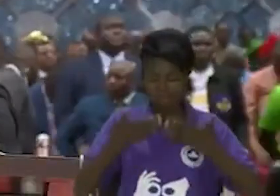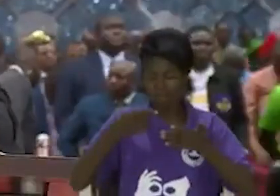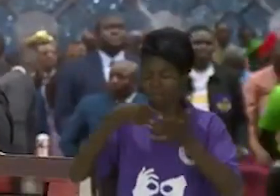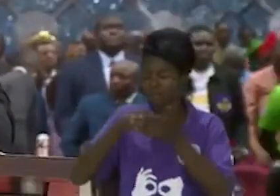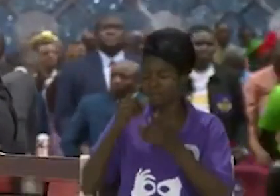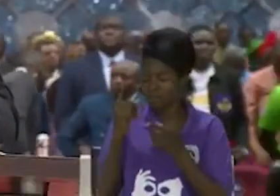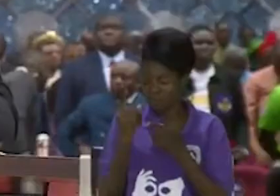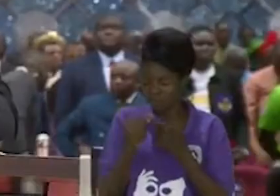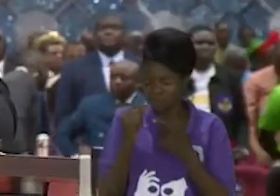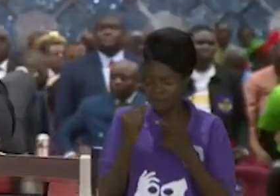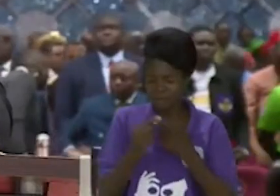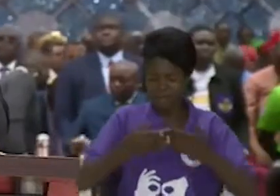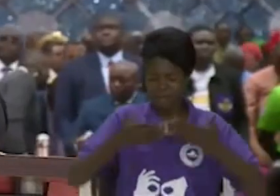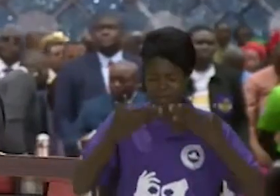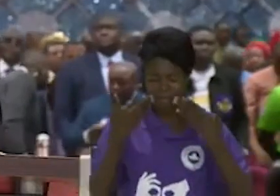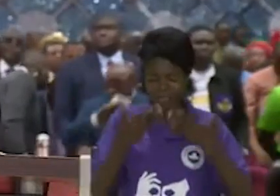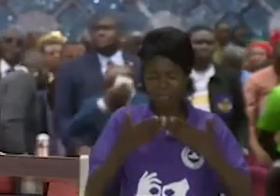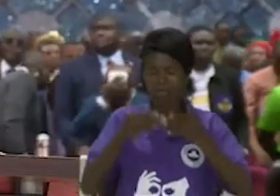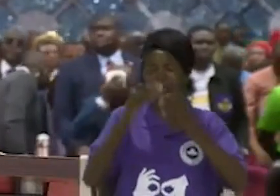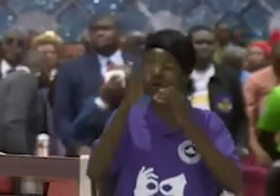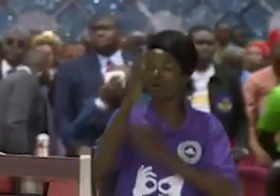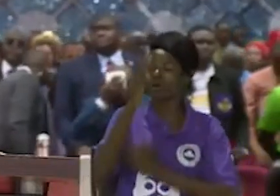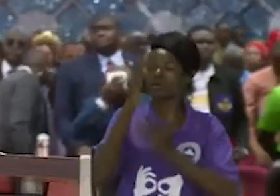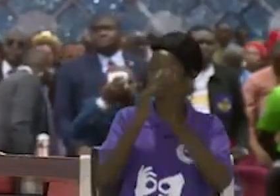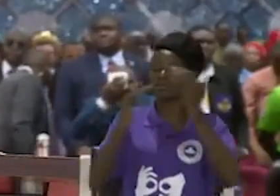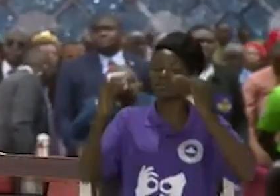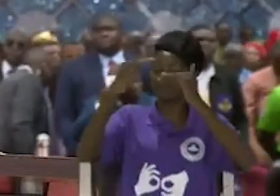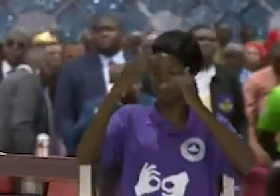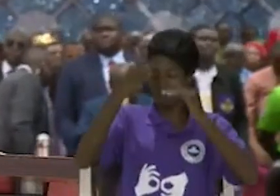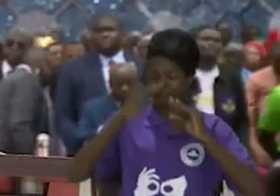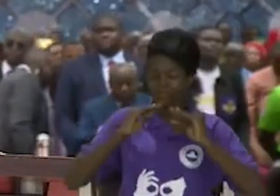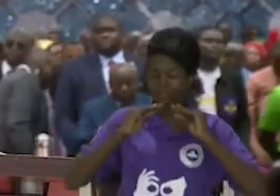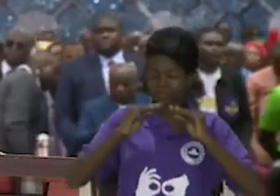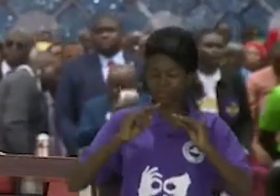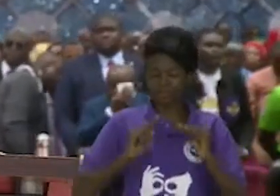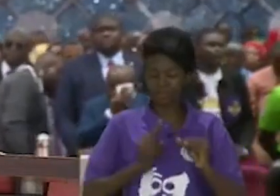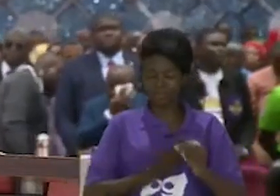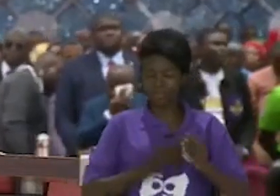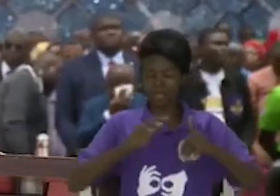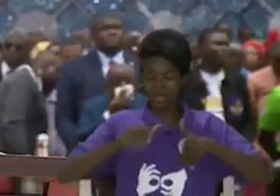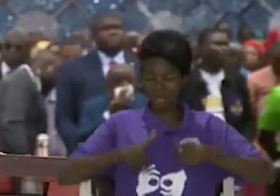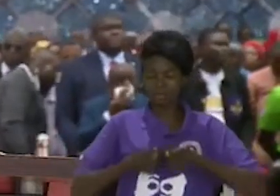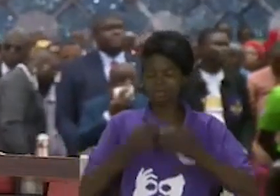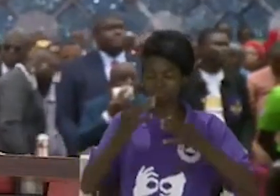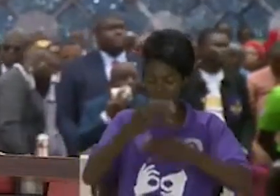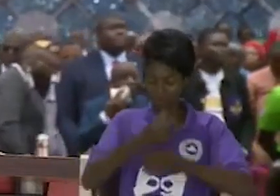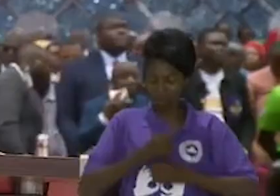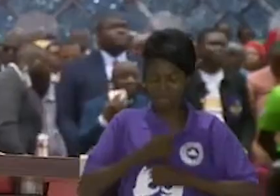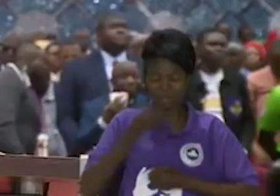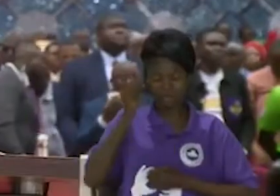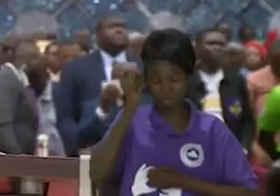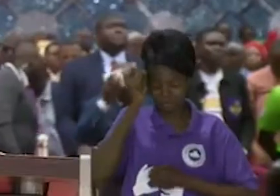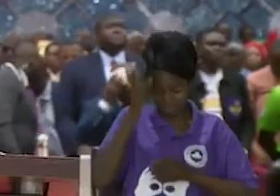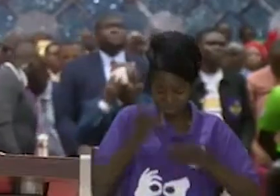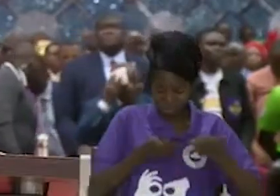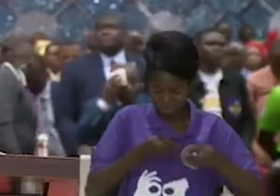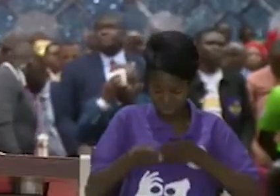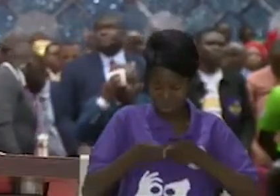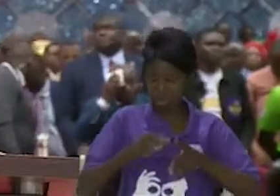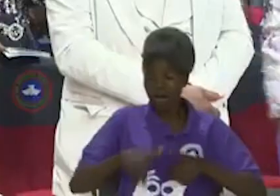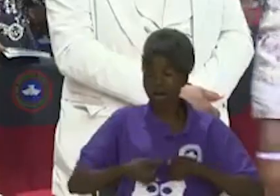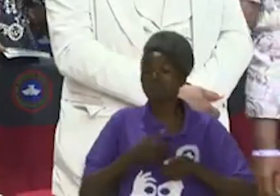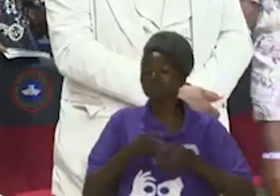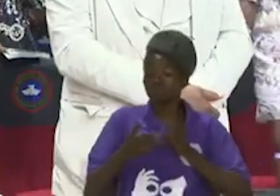word. Thank you, O God of heaven, for teaching us how to obtain dominion, how to exercise the mandate of